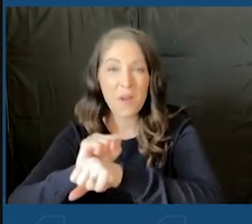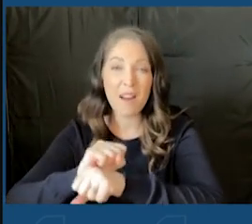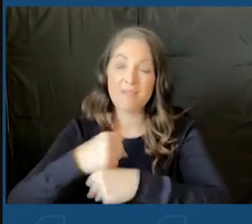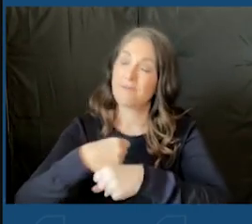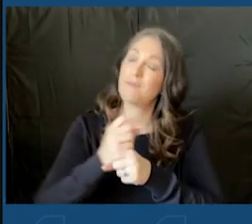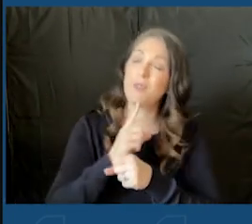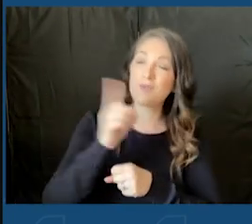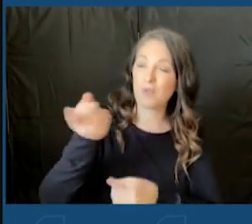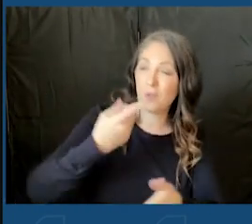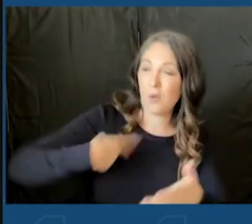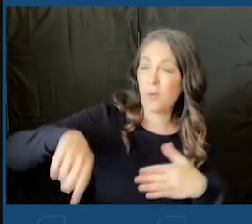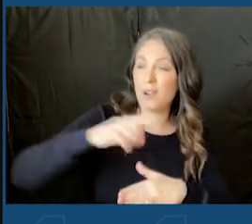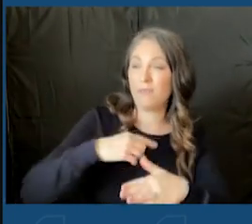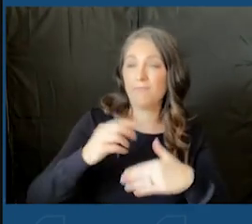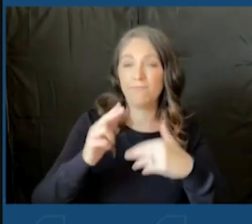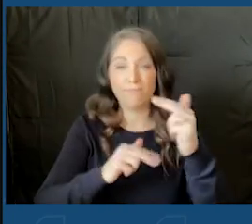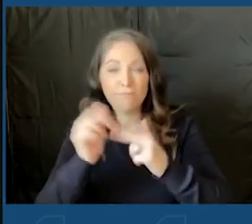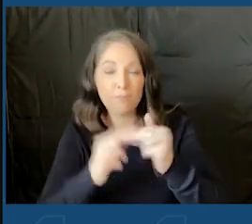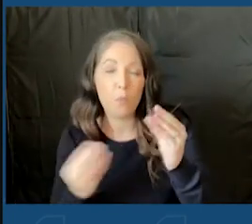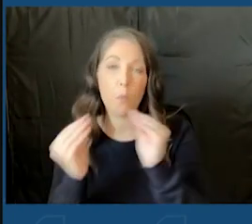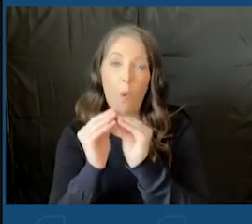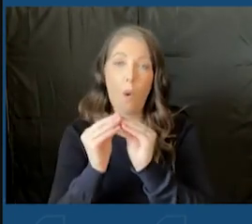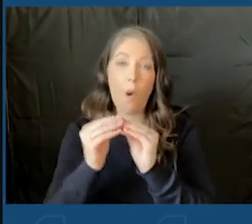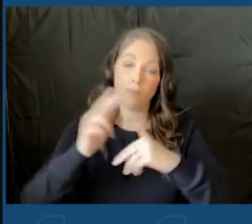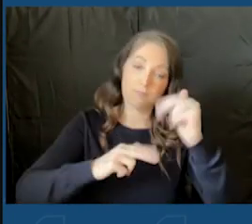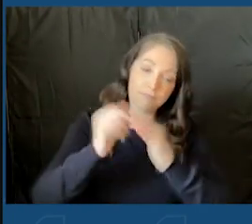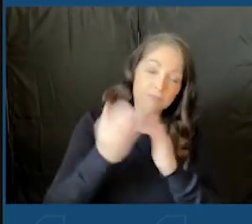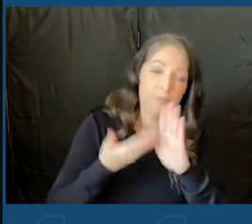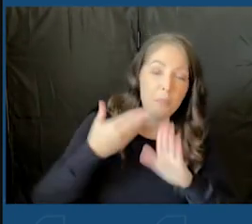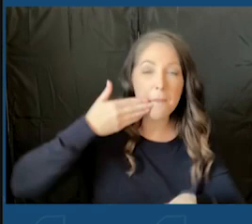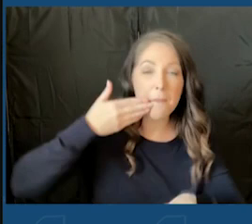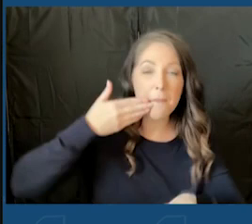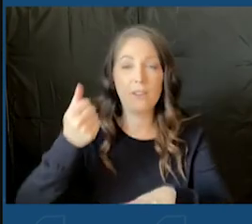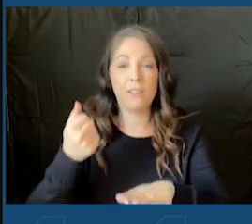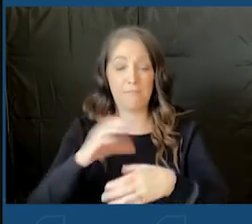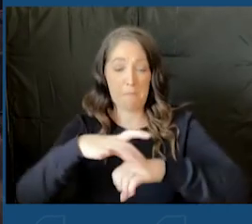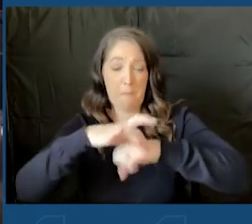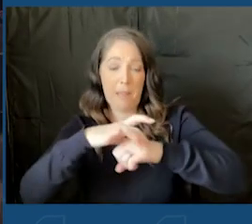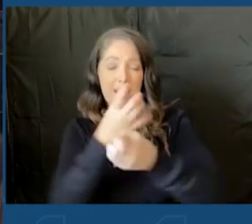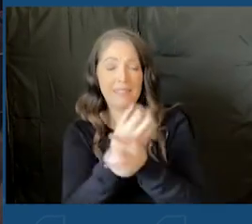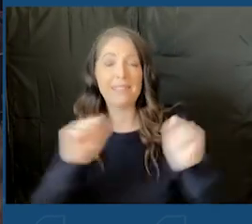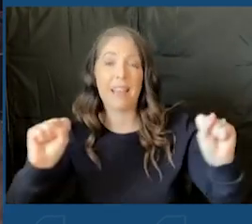building more, building better, and saving our planet as we do it. Thank you so much.